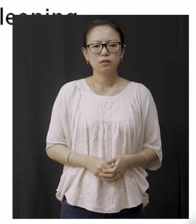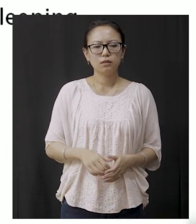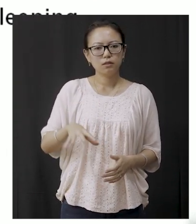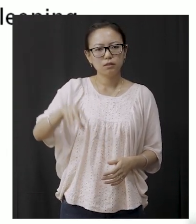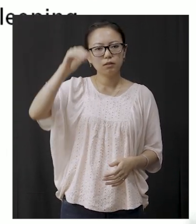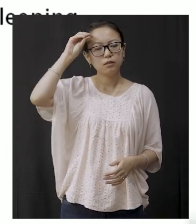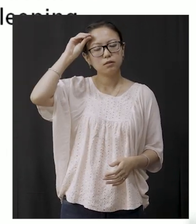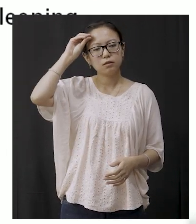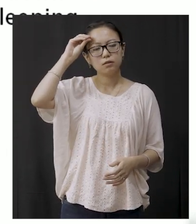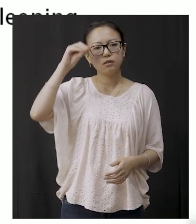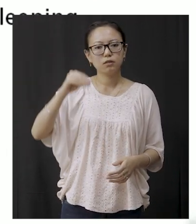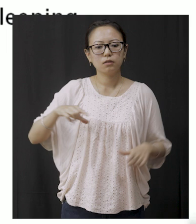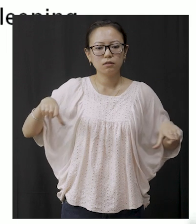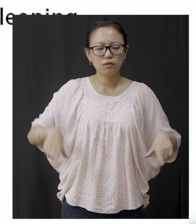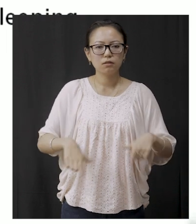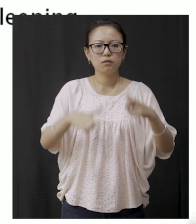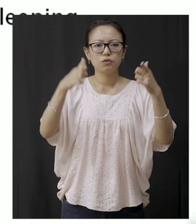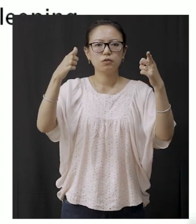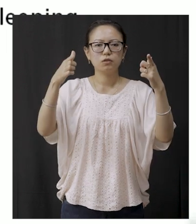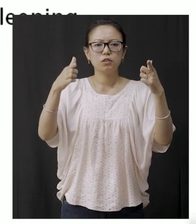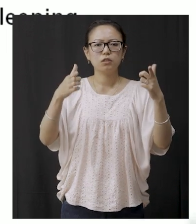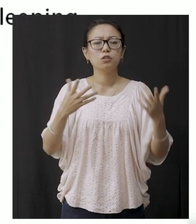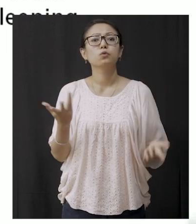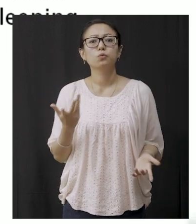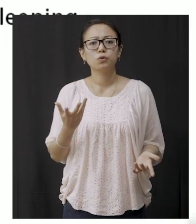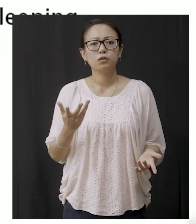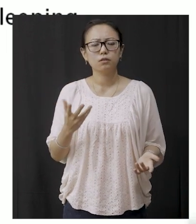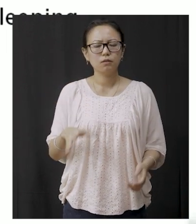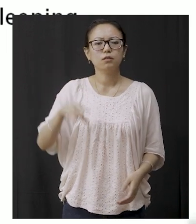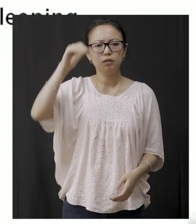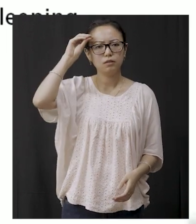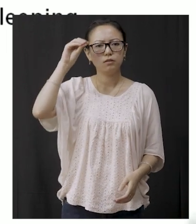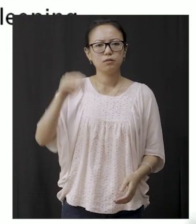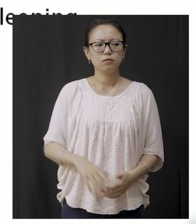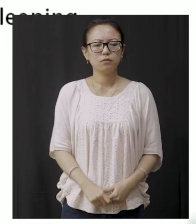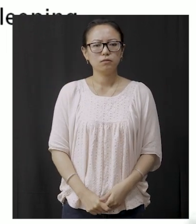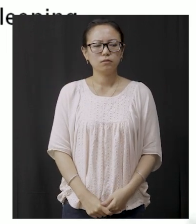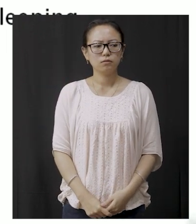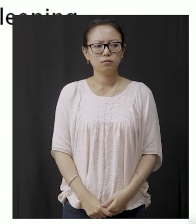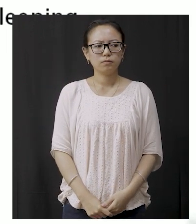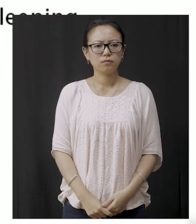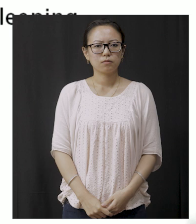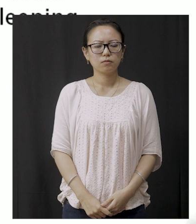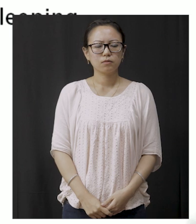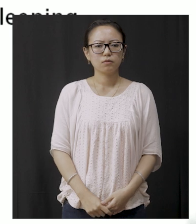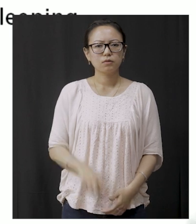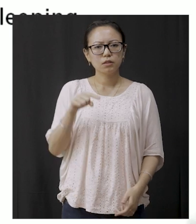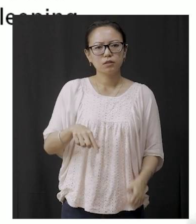going to learn what a tree is all about. So, let's all read together the poem. Shall we all